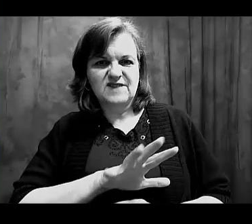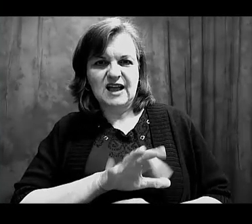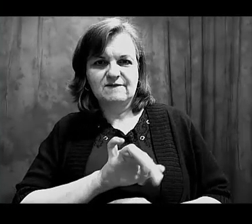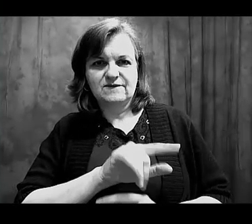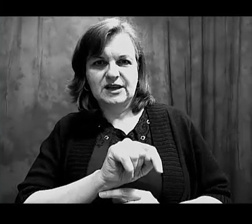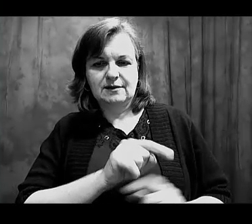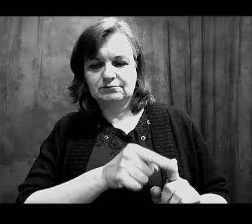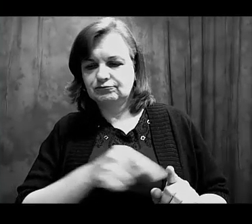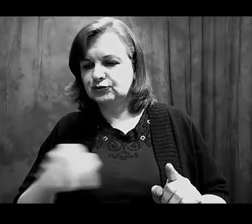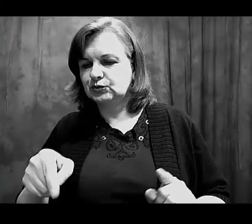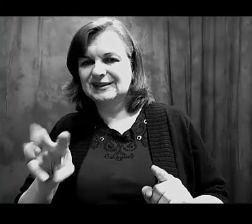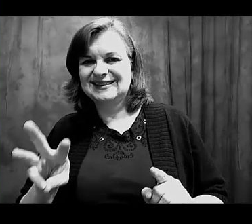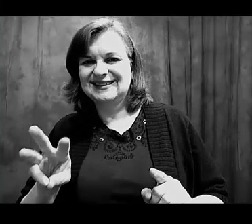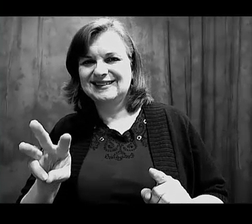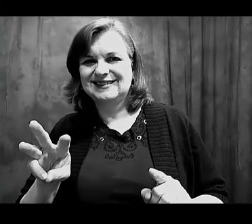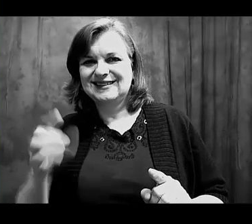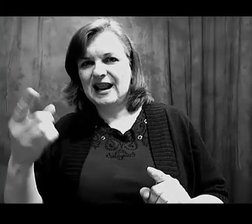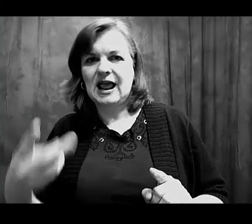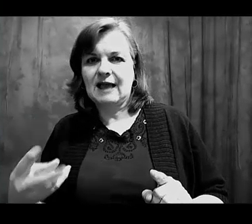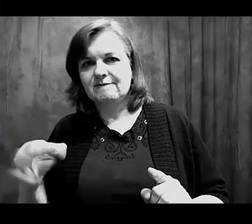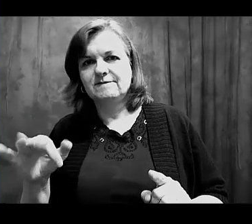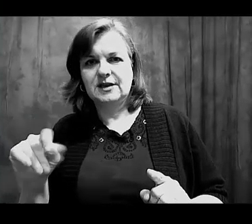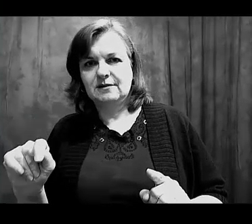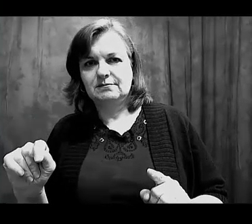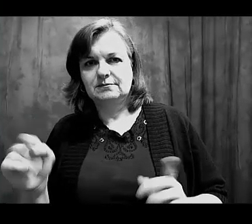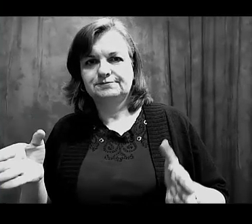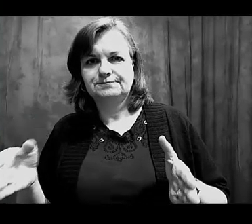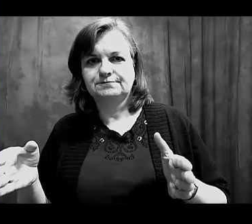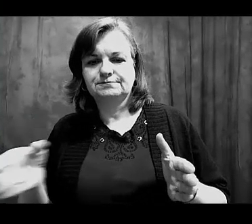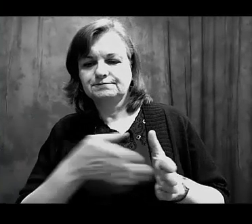feet to 6.5 feet.